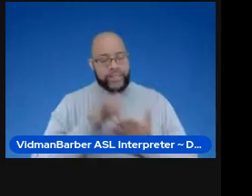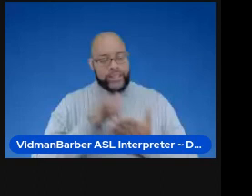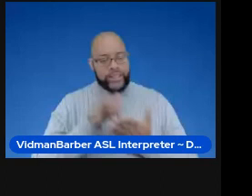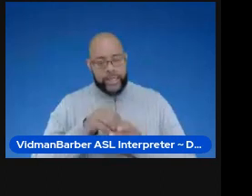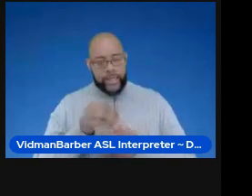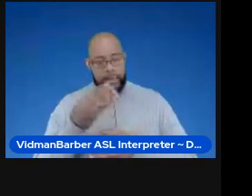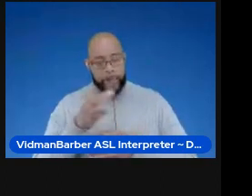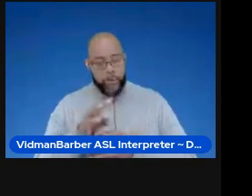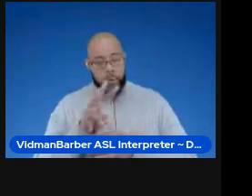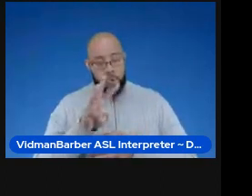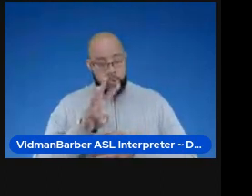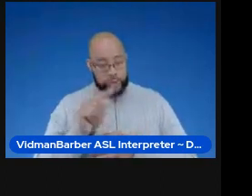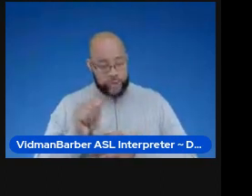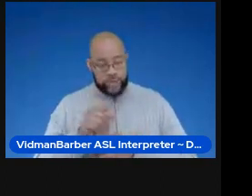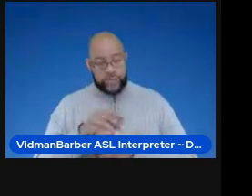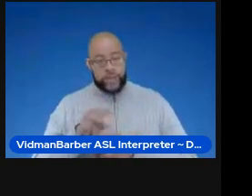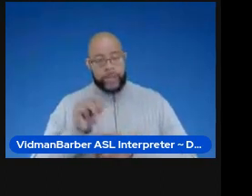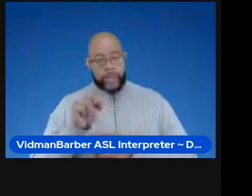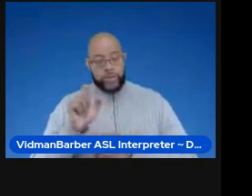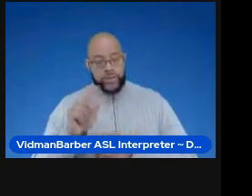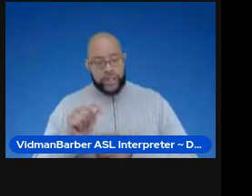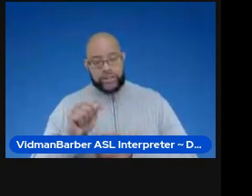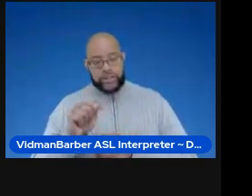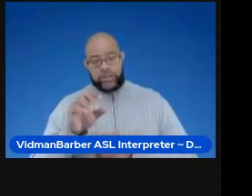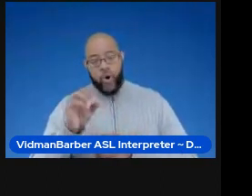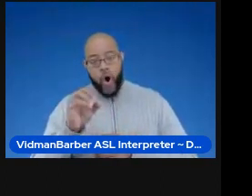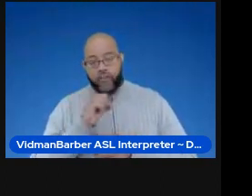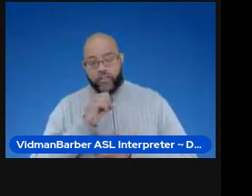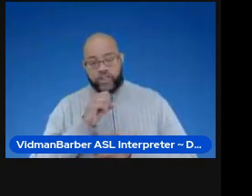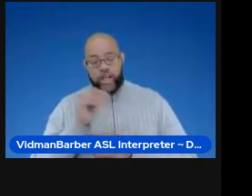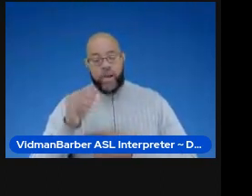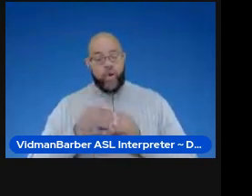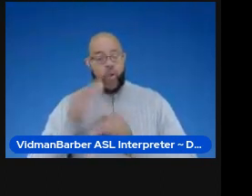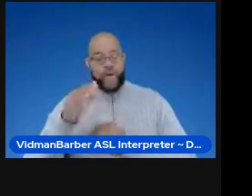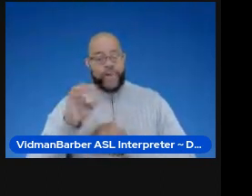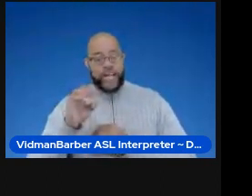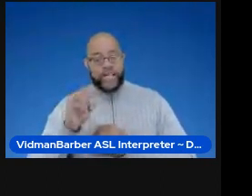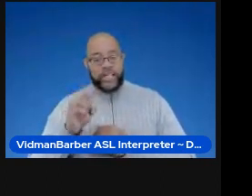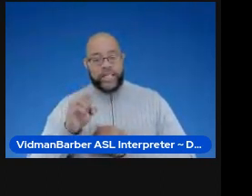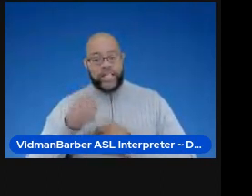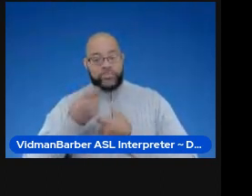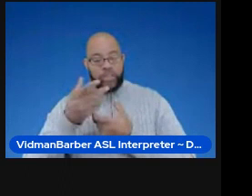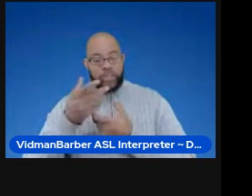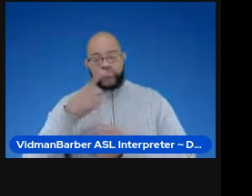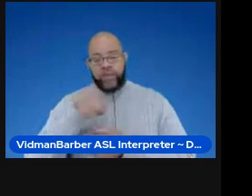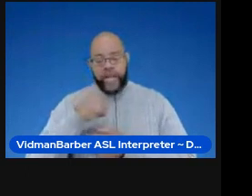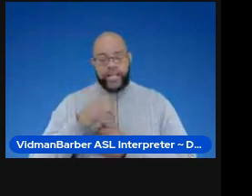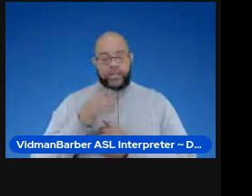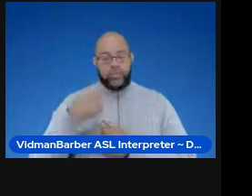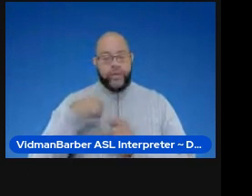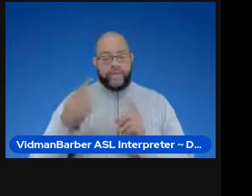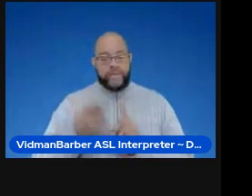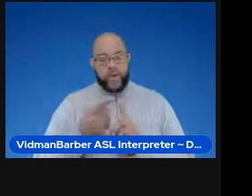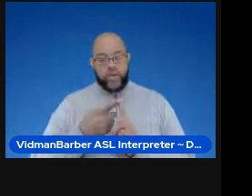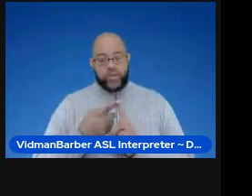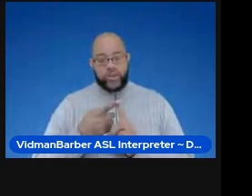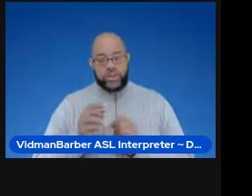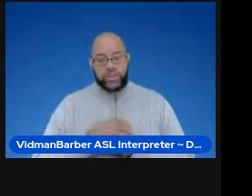mutant is in orange, and or overexpression strain is in red. And we first tested them on